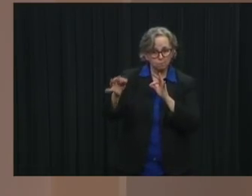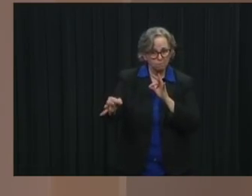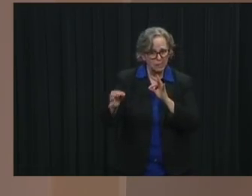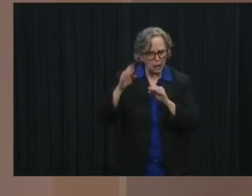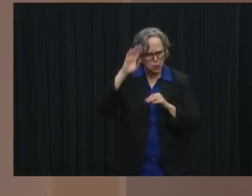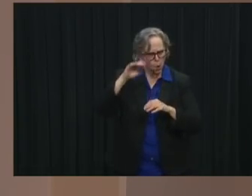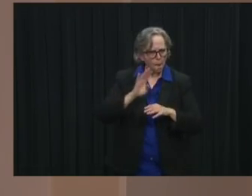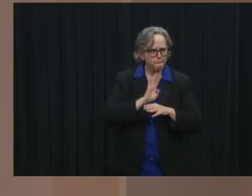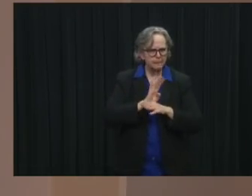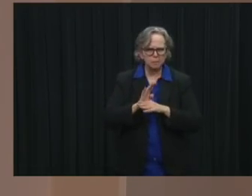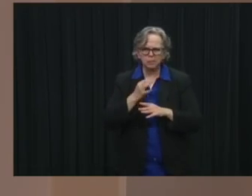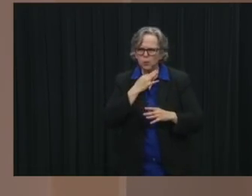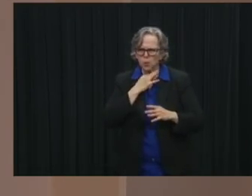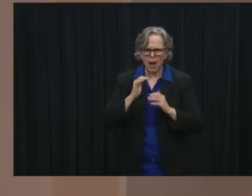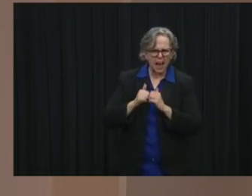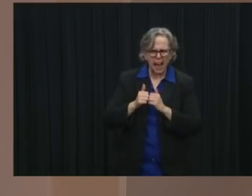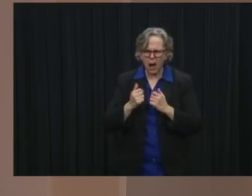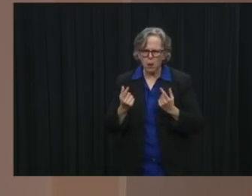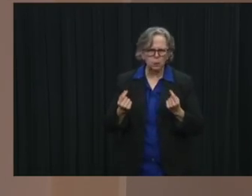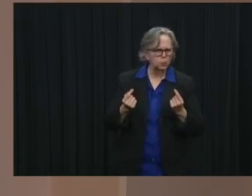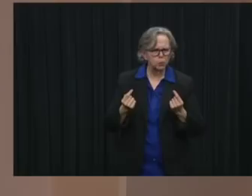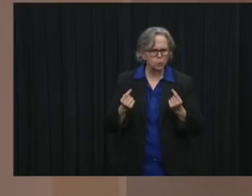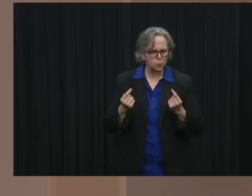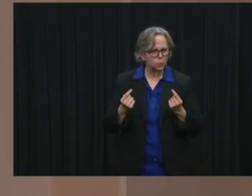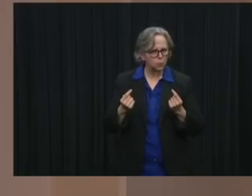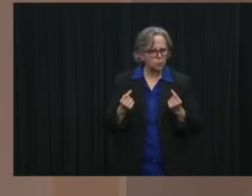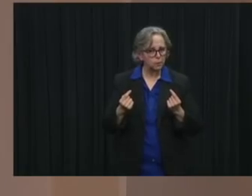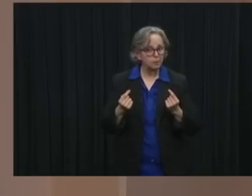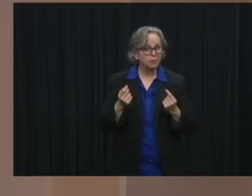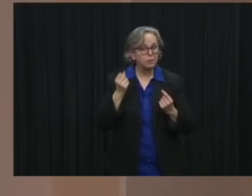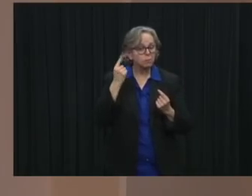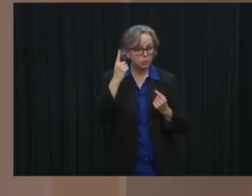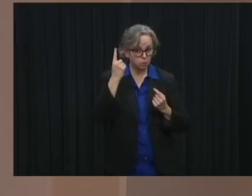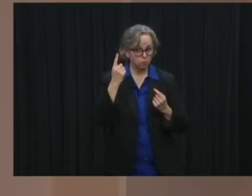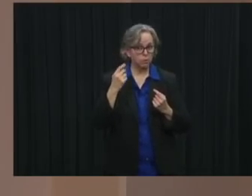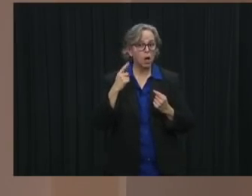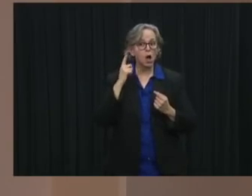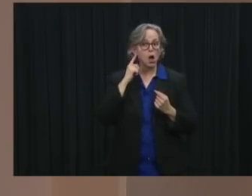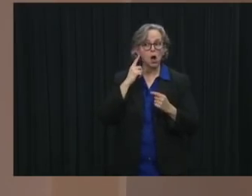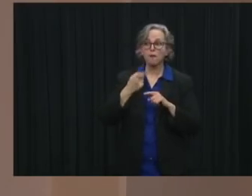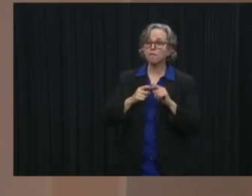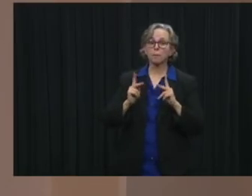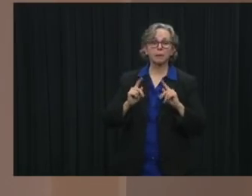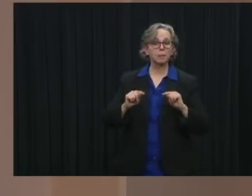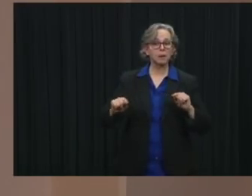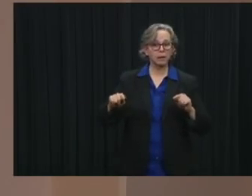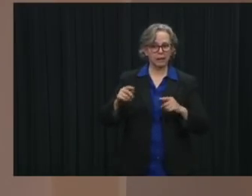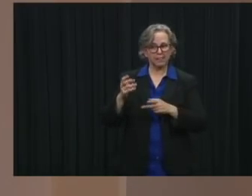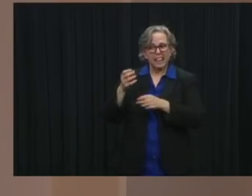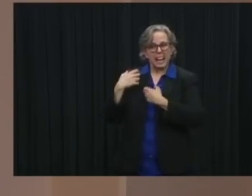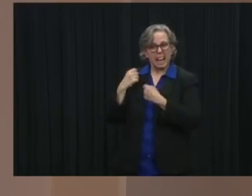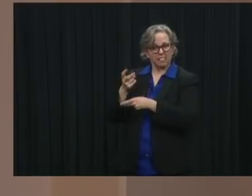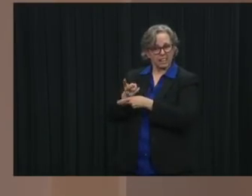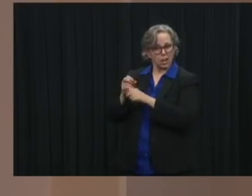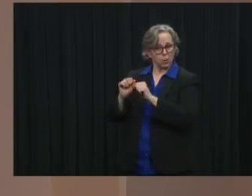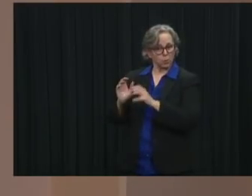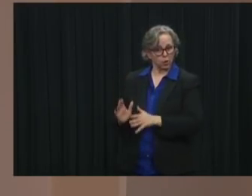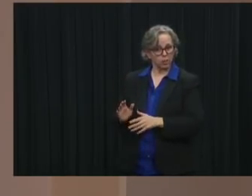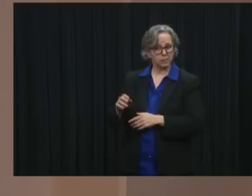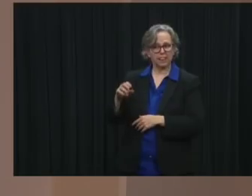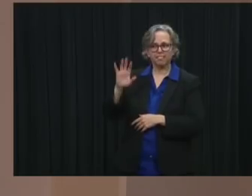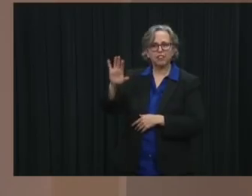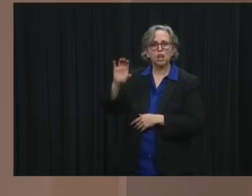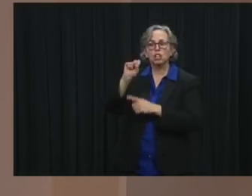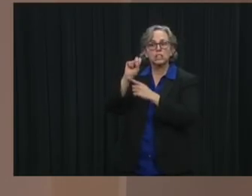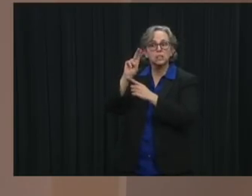for. One of the things that we heard from people in the healthcare supply chain and in the food supply